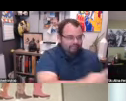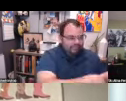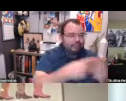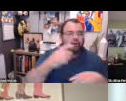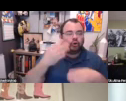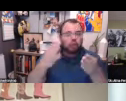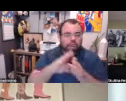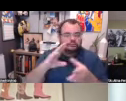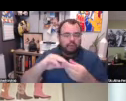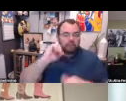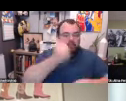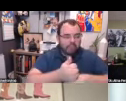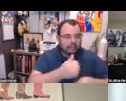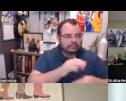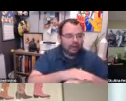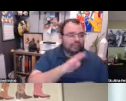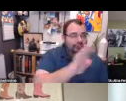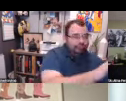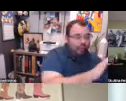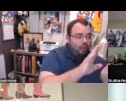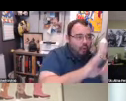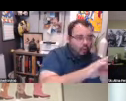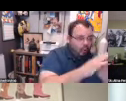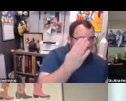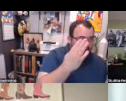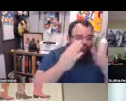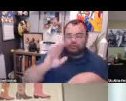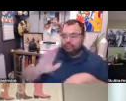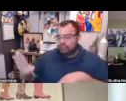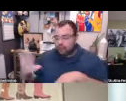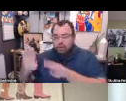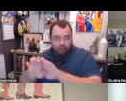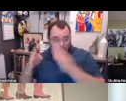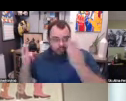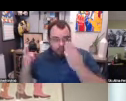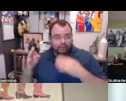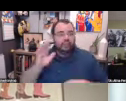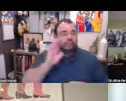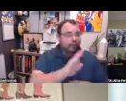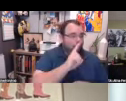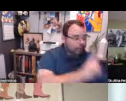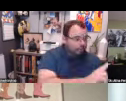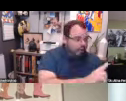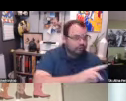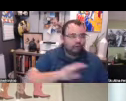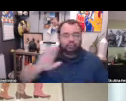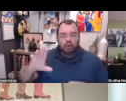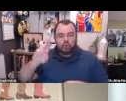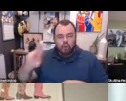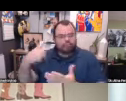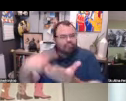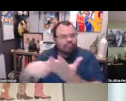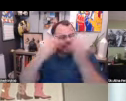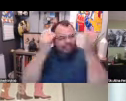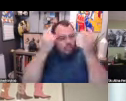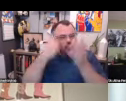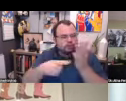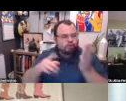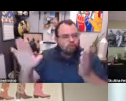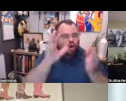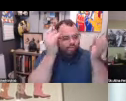statements. I can give you time to discuss your closing statements. You already had your opening statements, you had